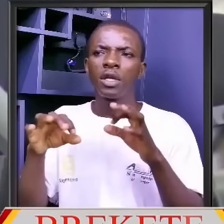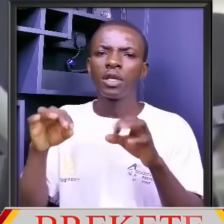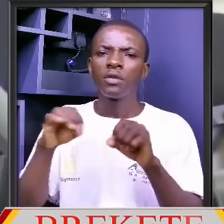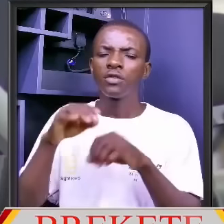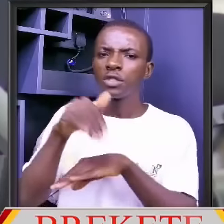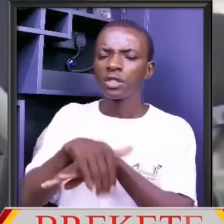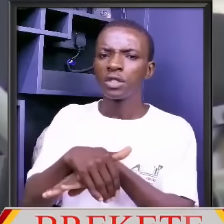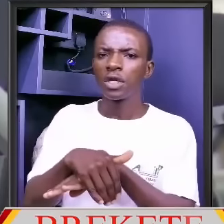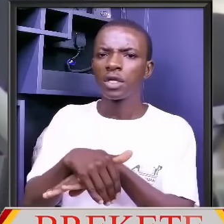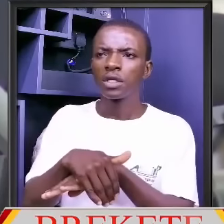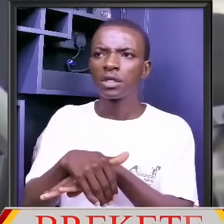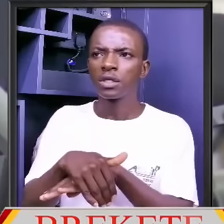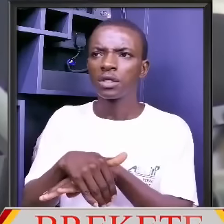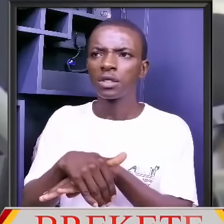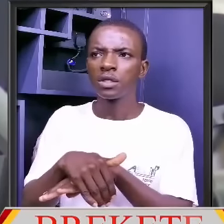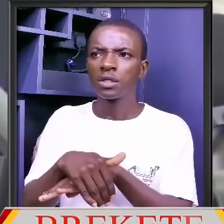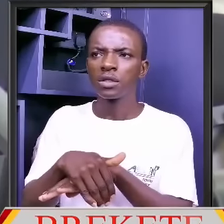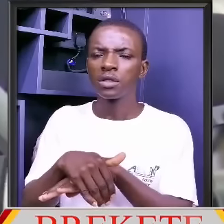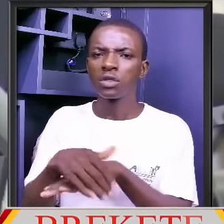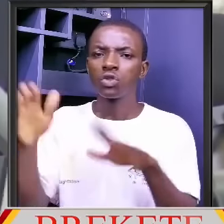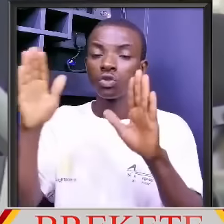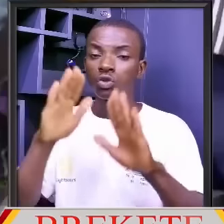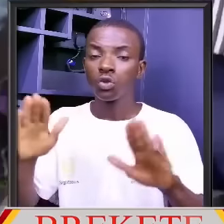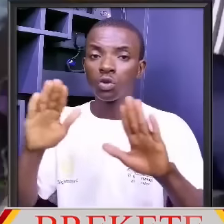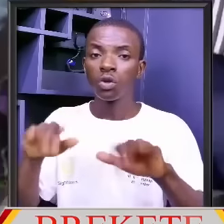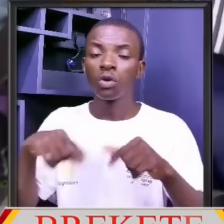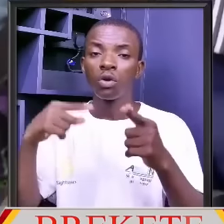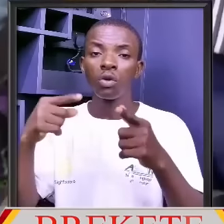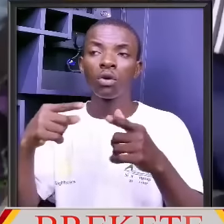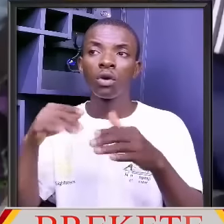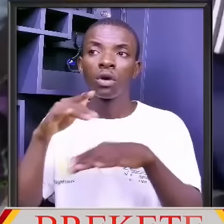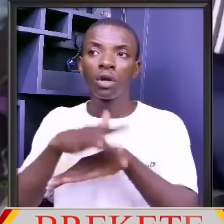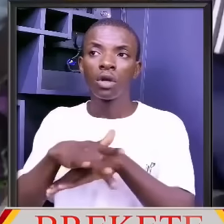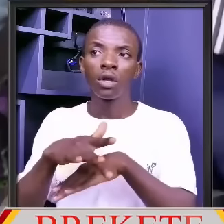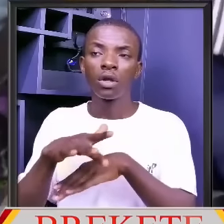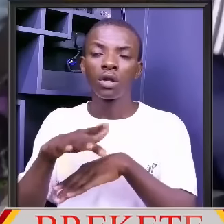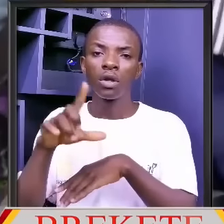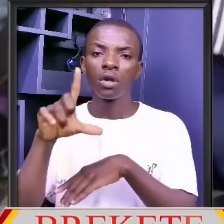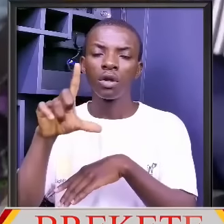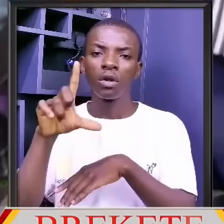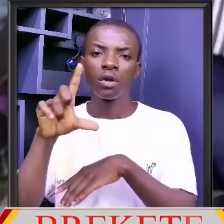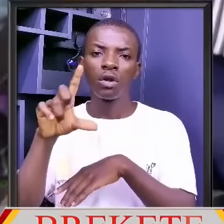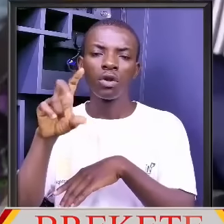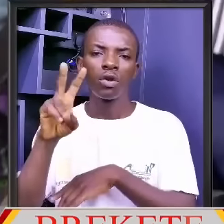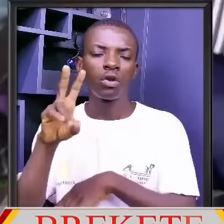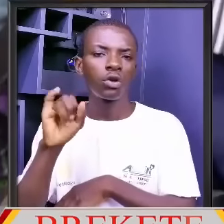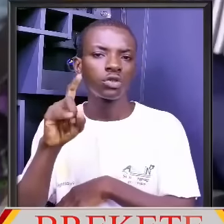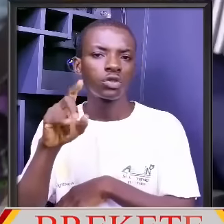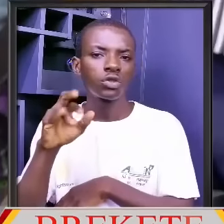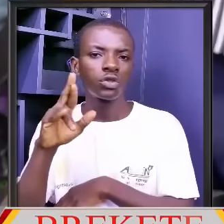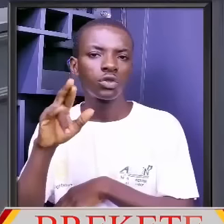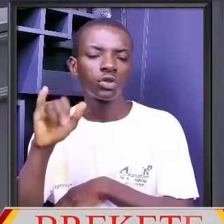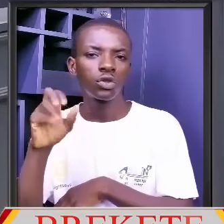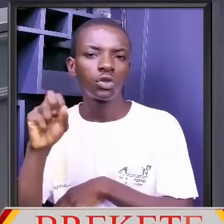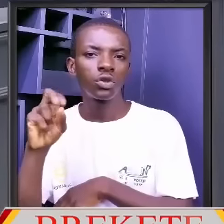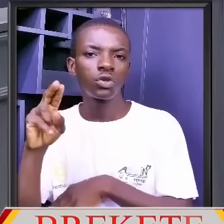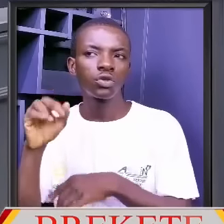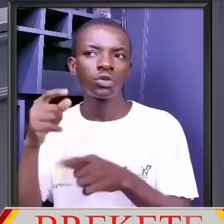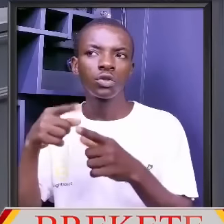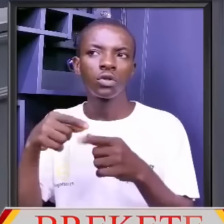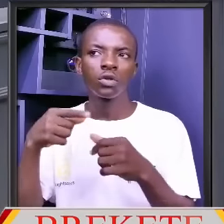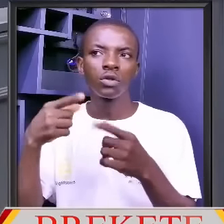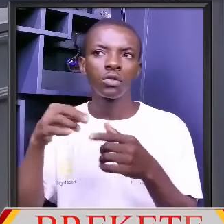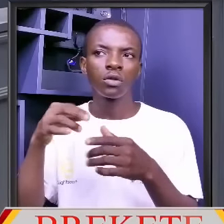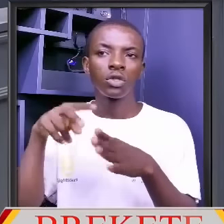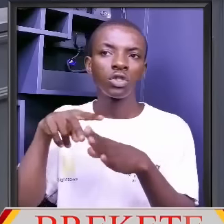If now ninth or Sunday, I go enter luxurious, na 300,